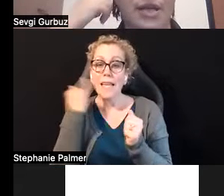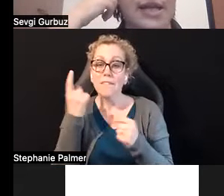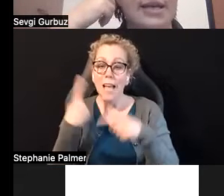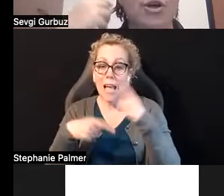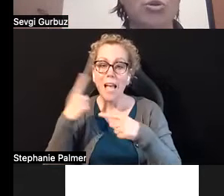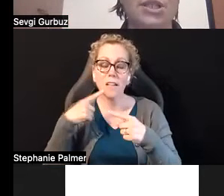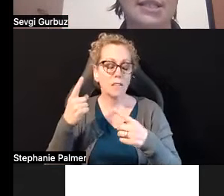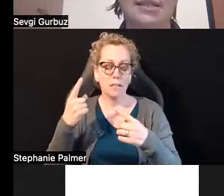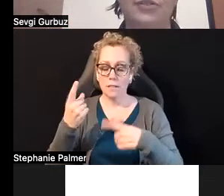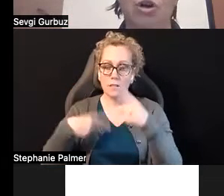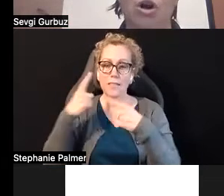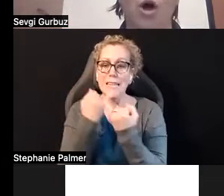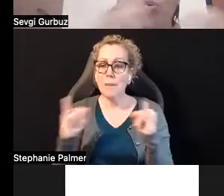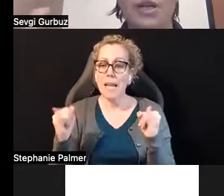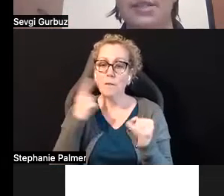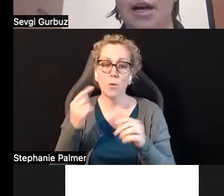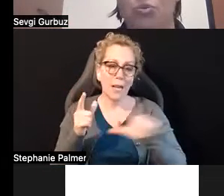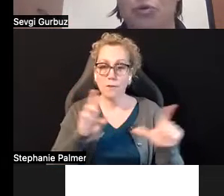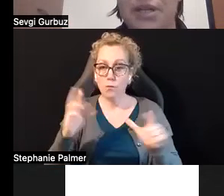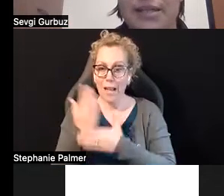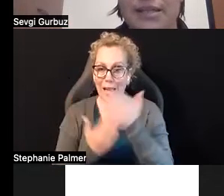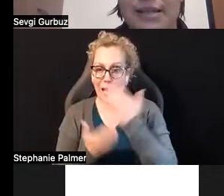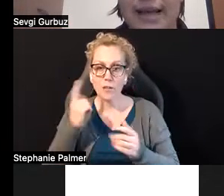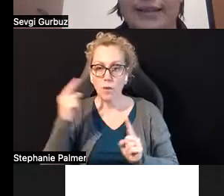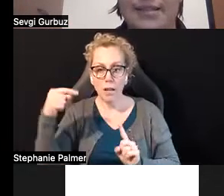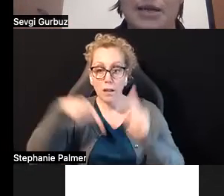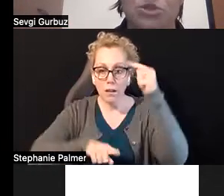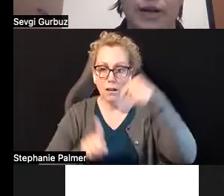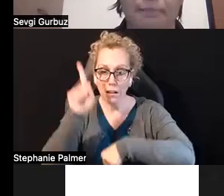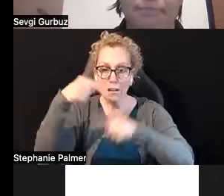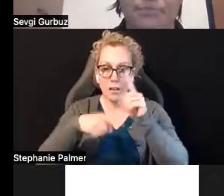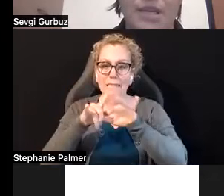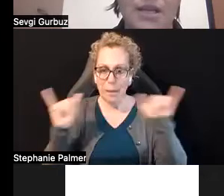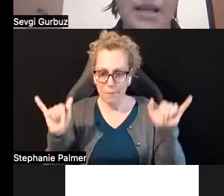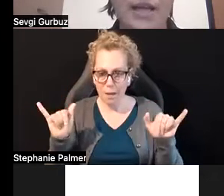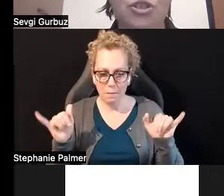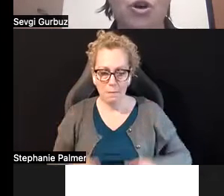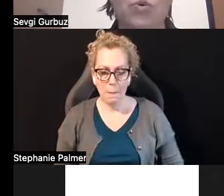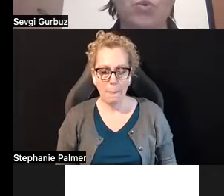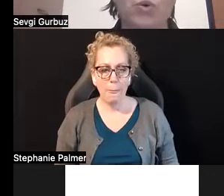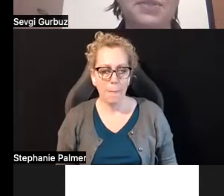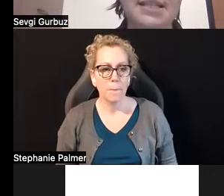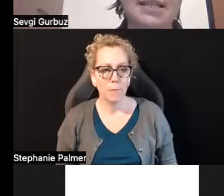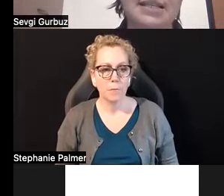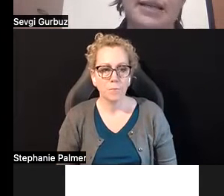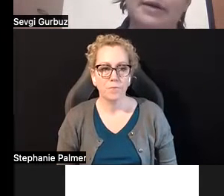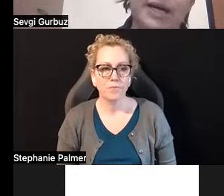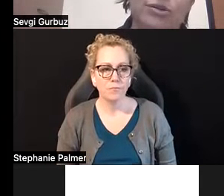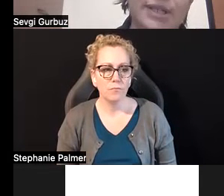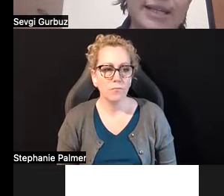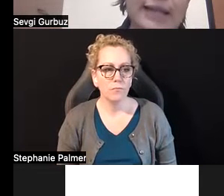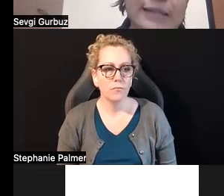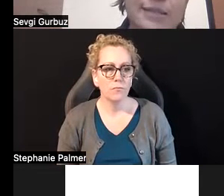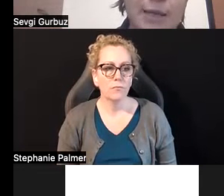other. Now you can see that there are upward and downward peaks at the same time. And so what we've seen is that